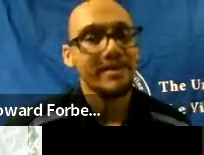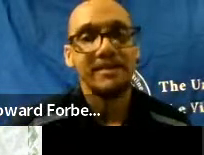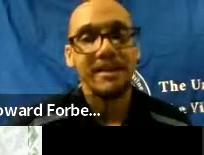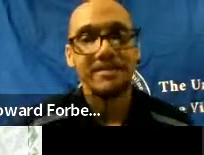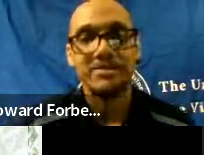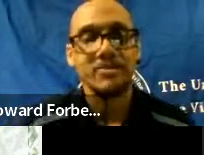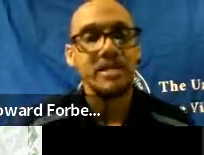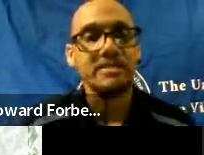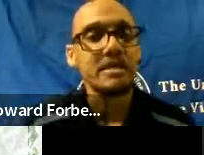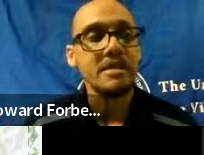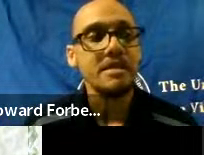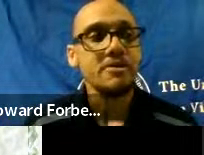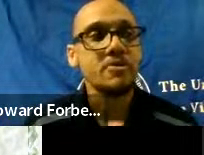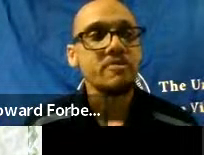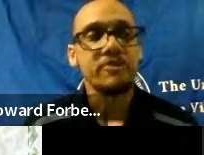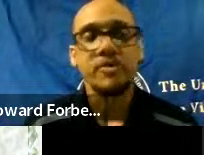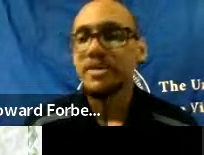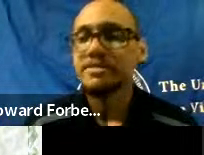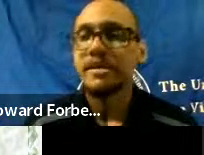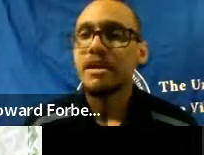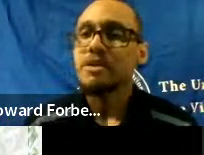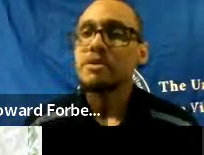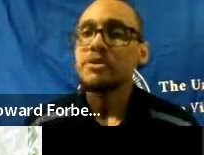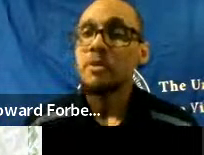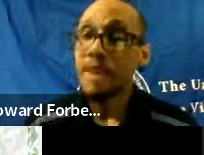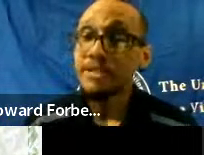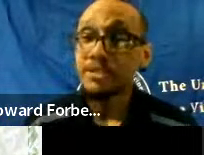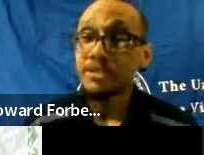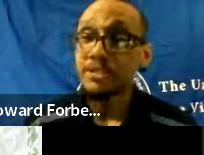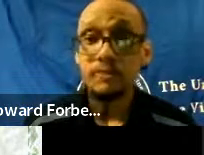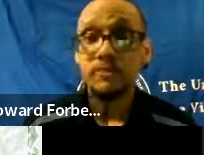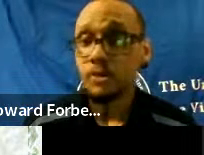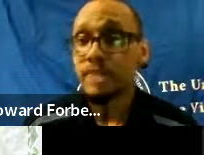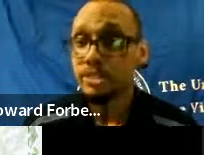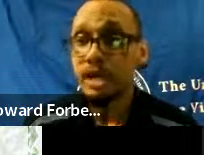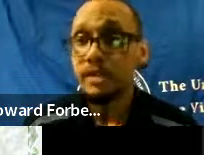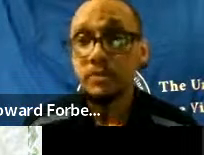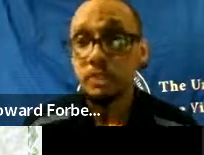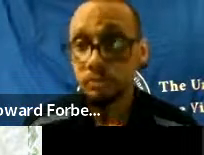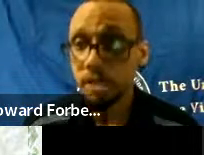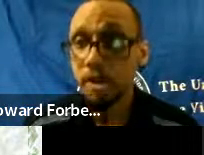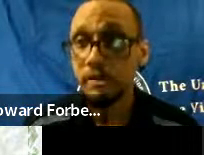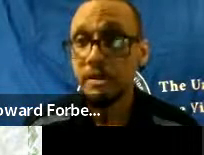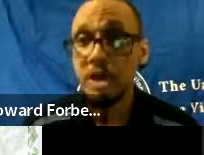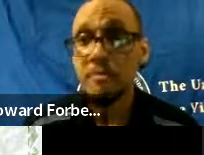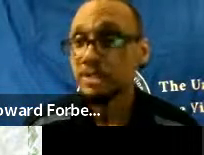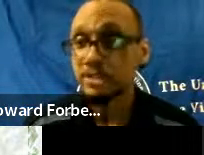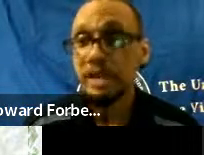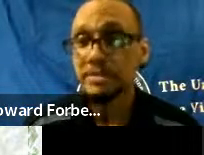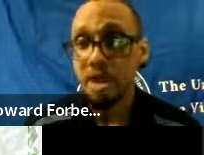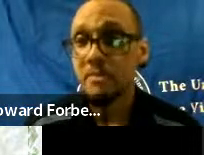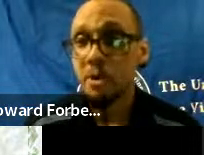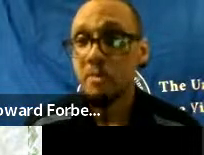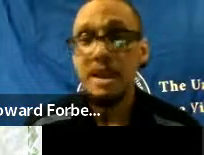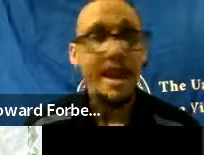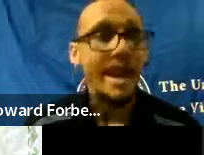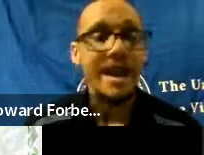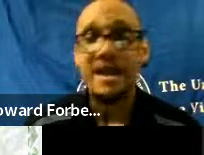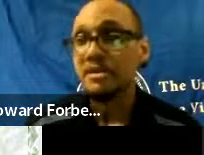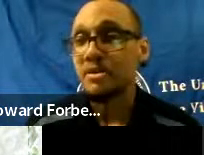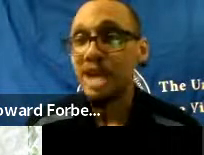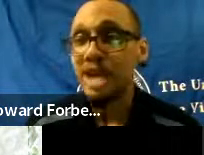an impact on a lot of these students. We've heard things like, you've turned my child into a tree hugger. Now my child has come